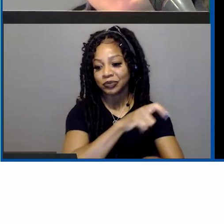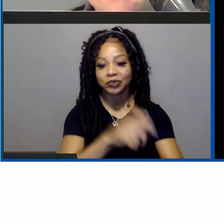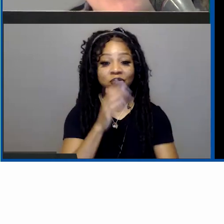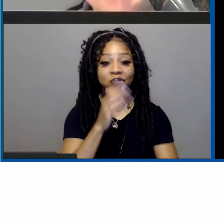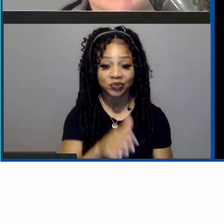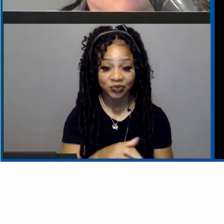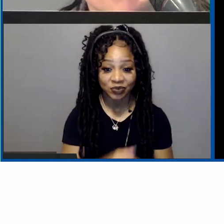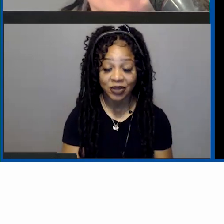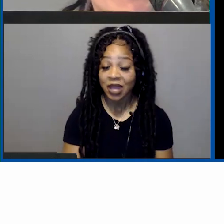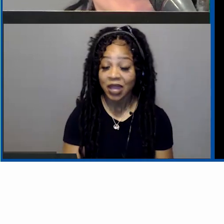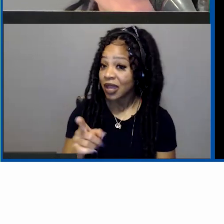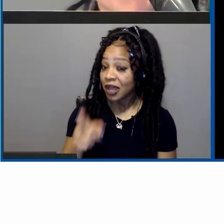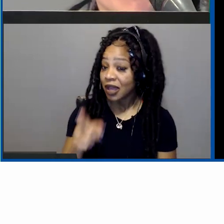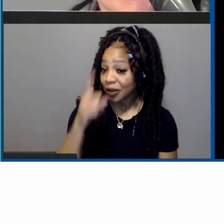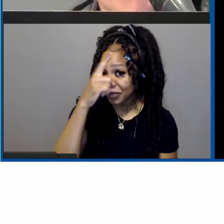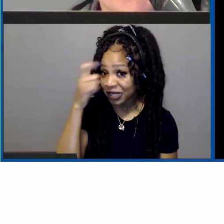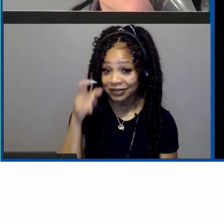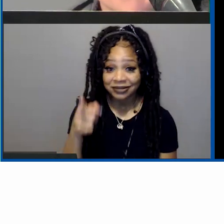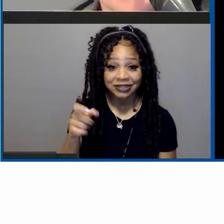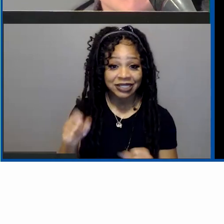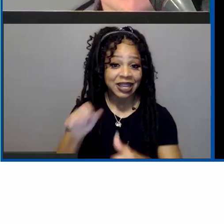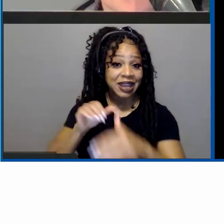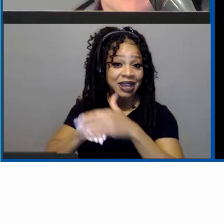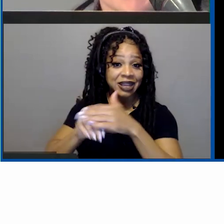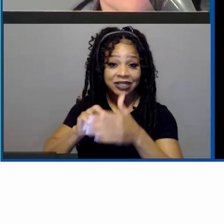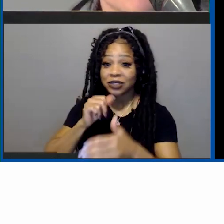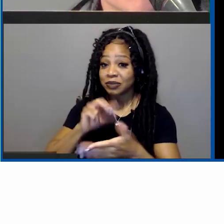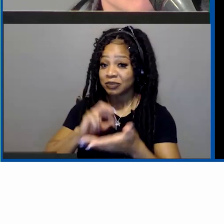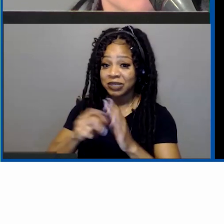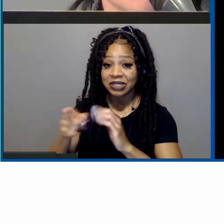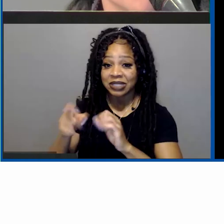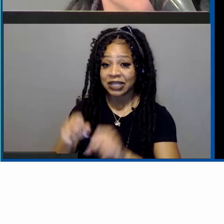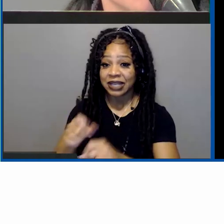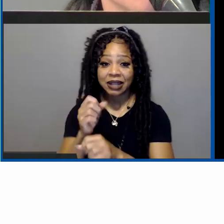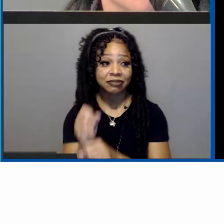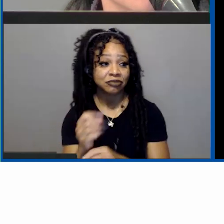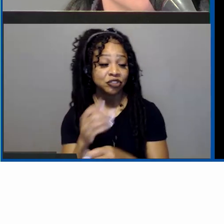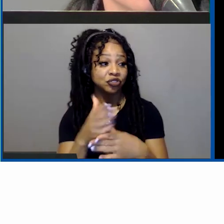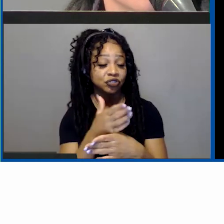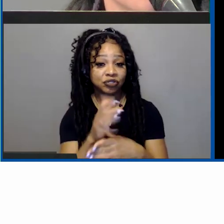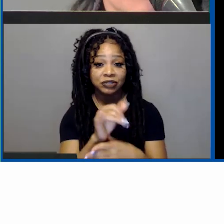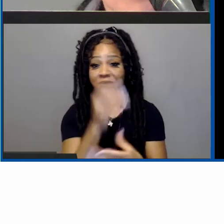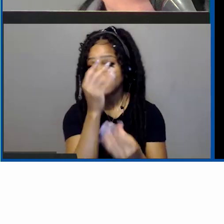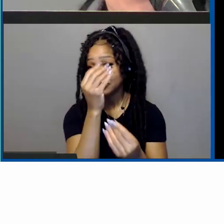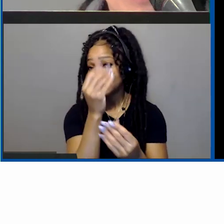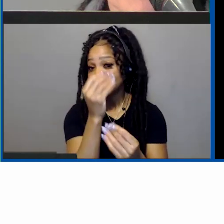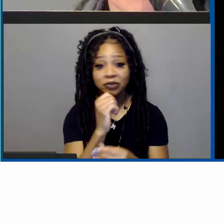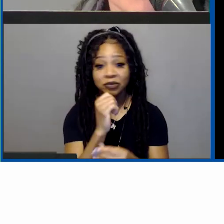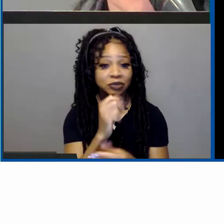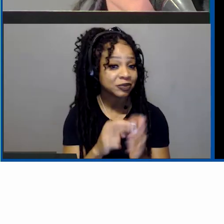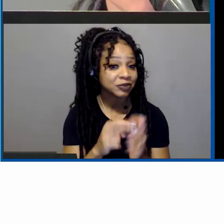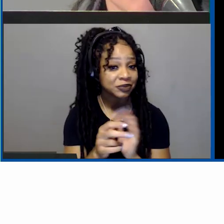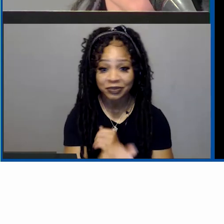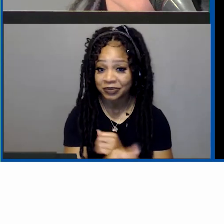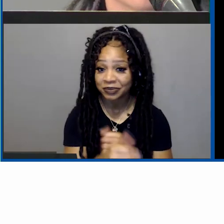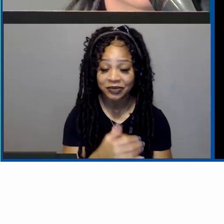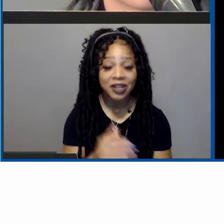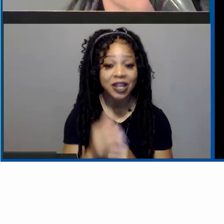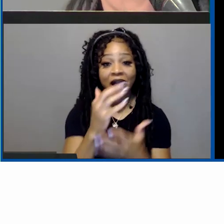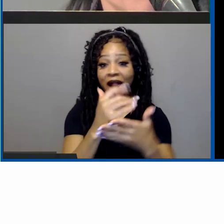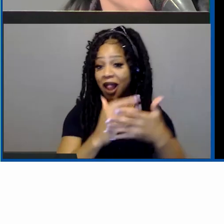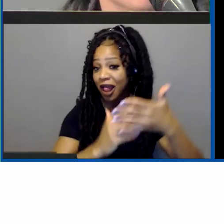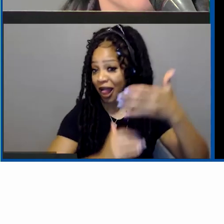But just because the person had access doesn't mean they can share that information. So that list of